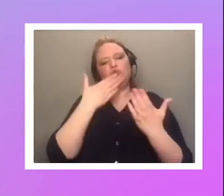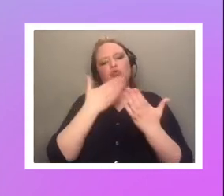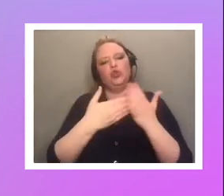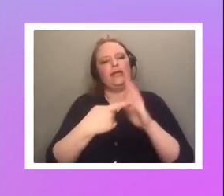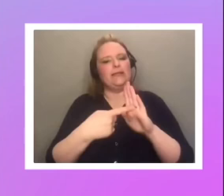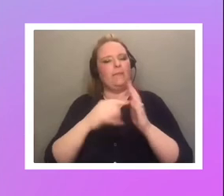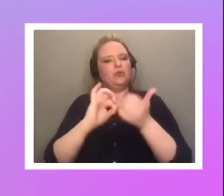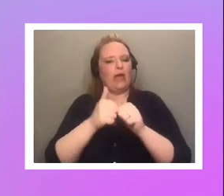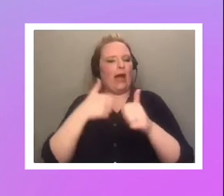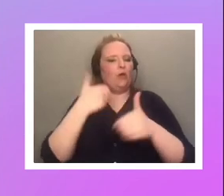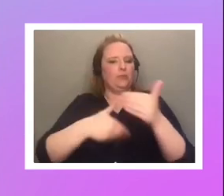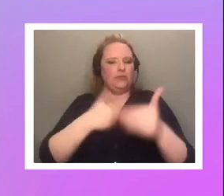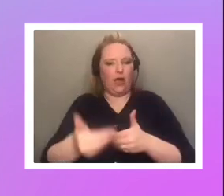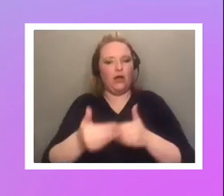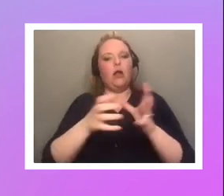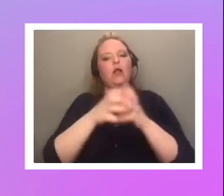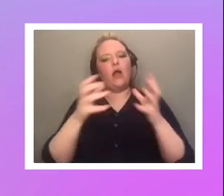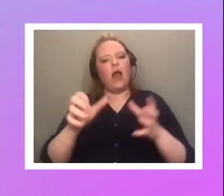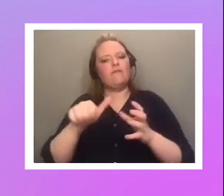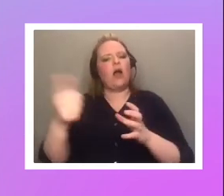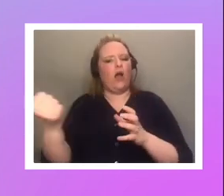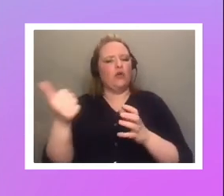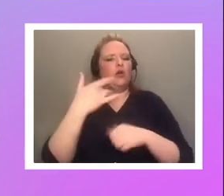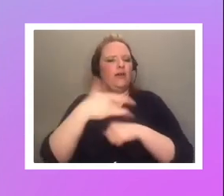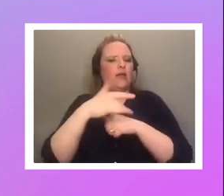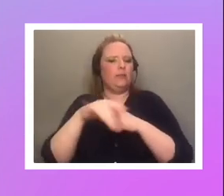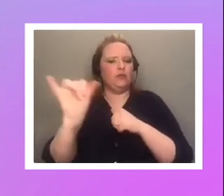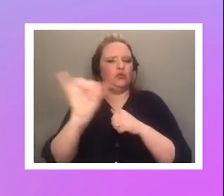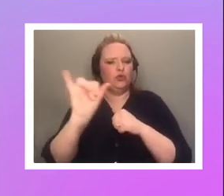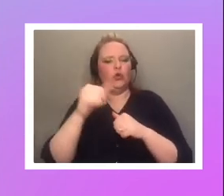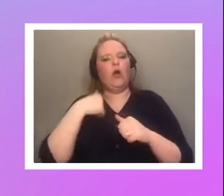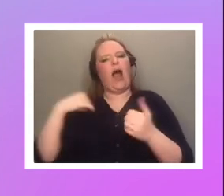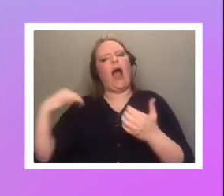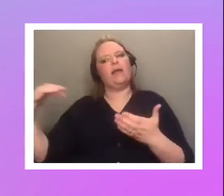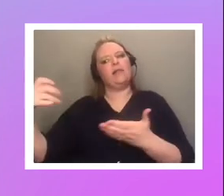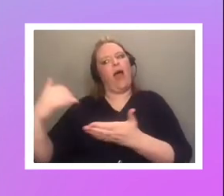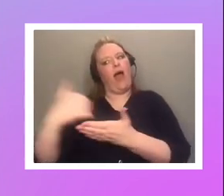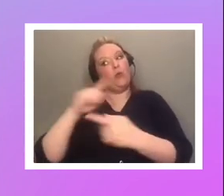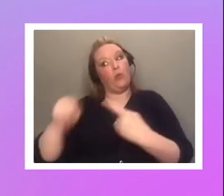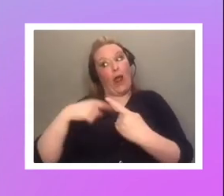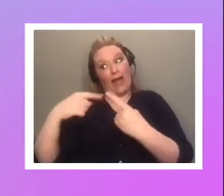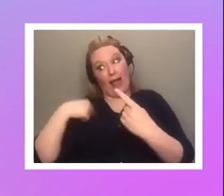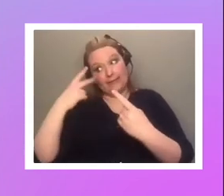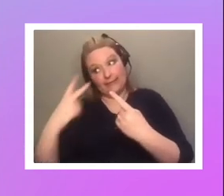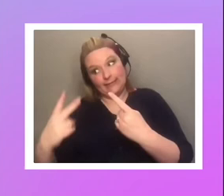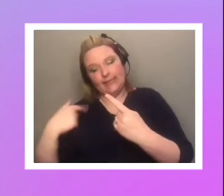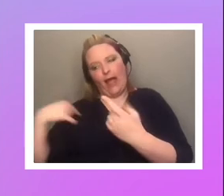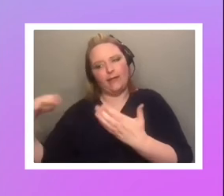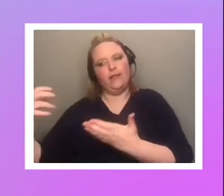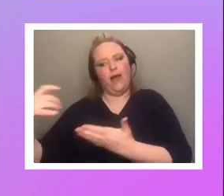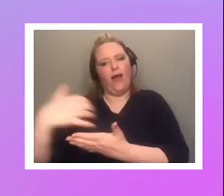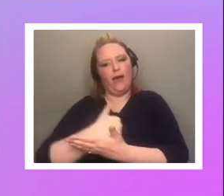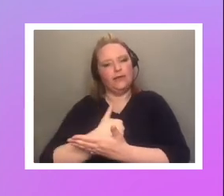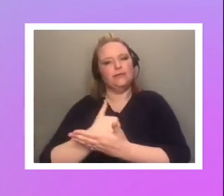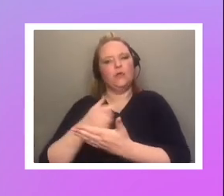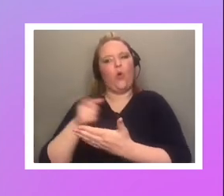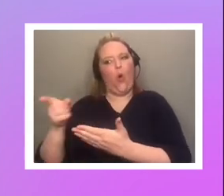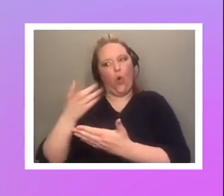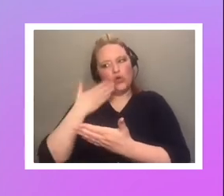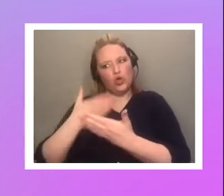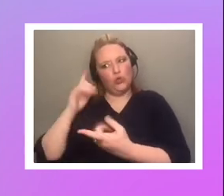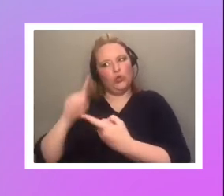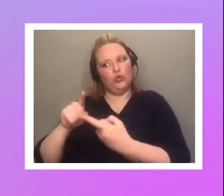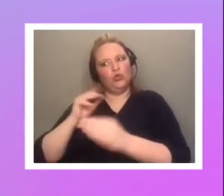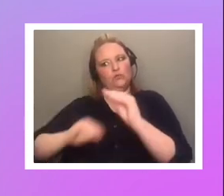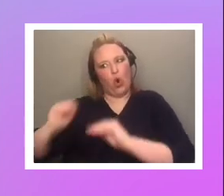can be done. There's lots of other ones out there as well. I kind of collect them up as I see them when I see some really good and well done reduced